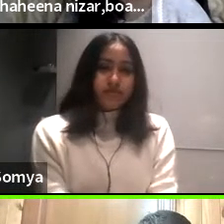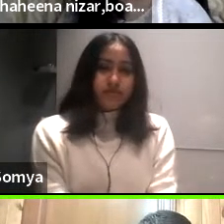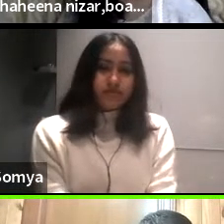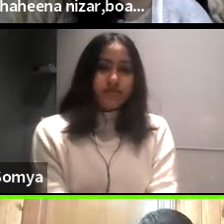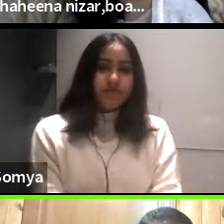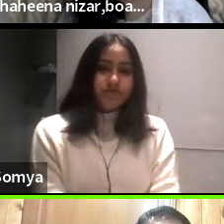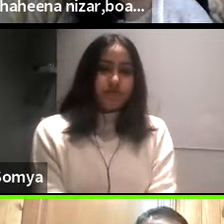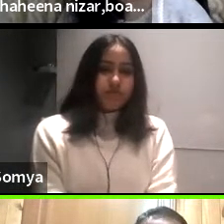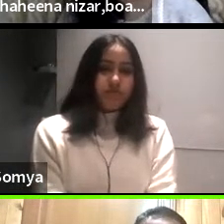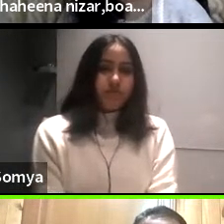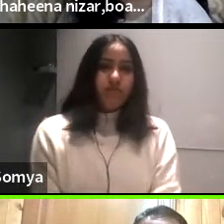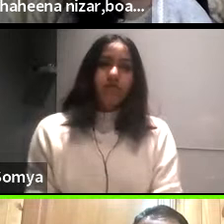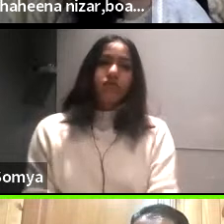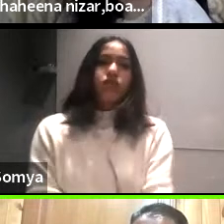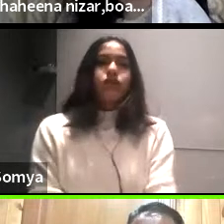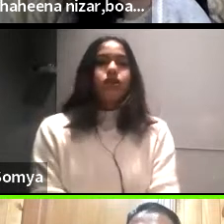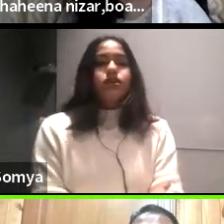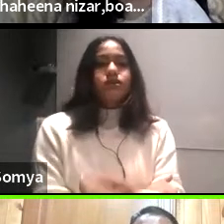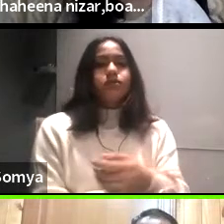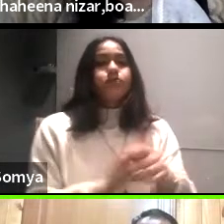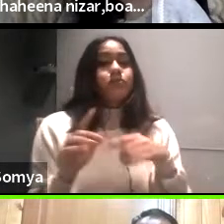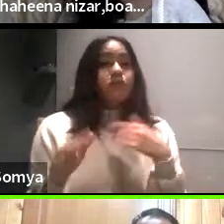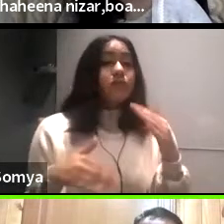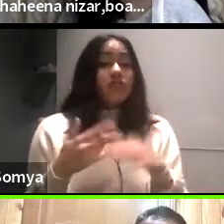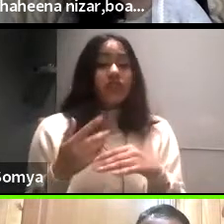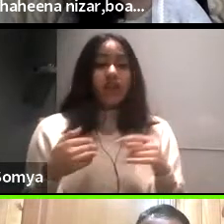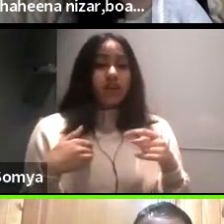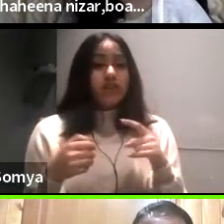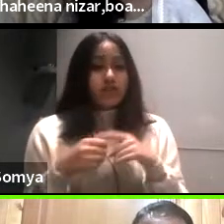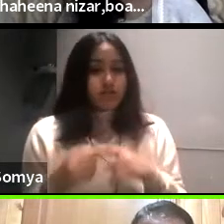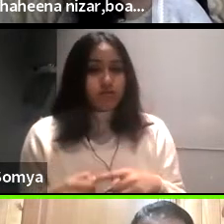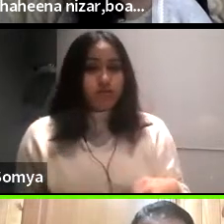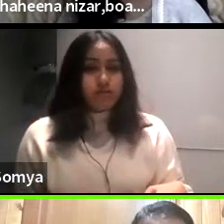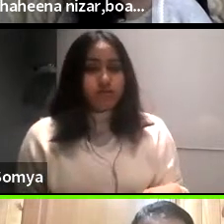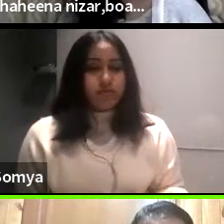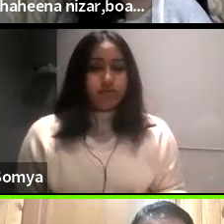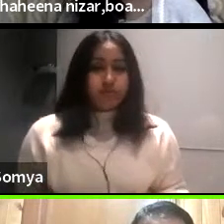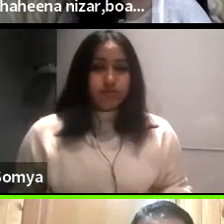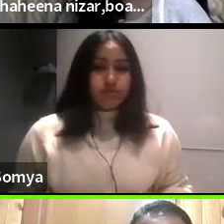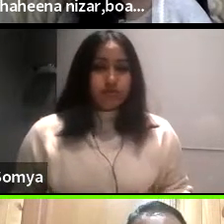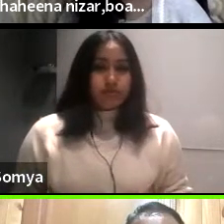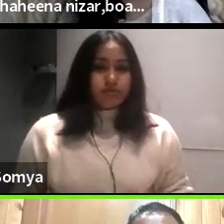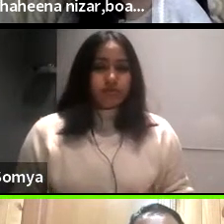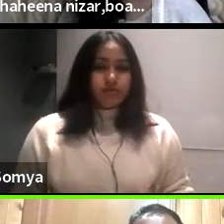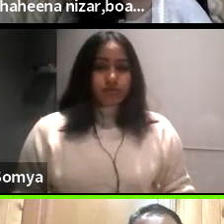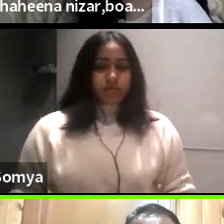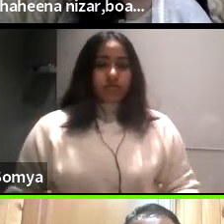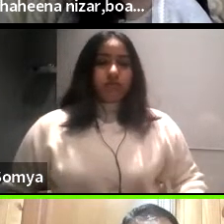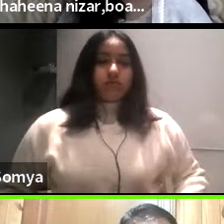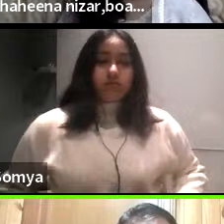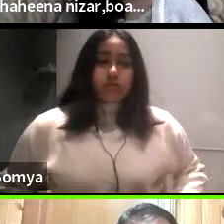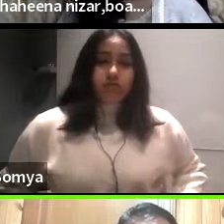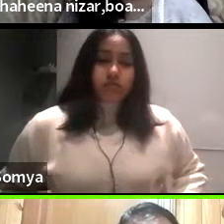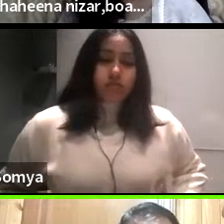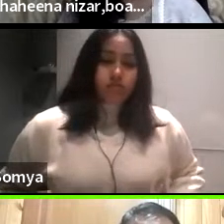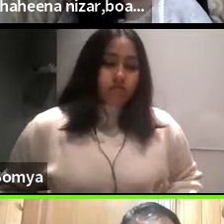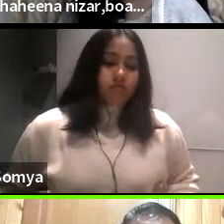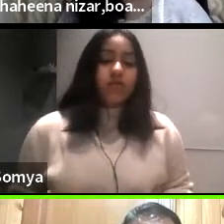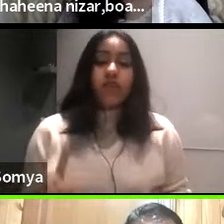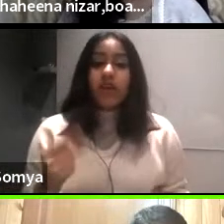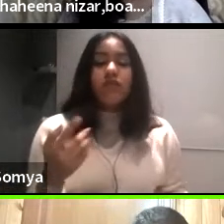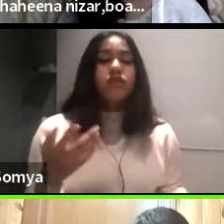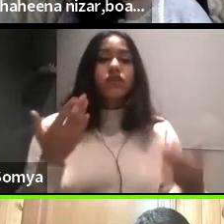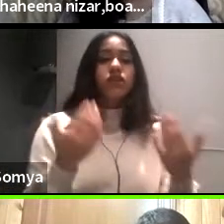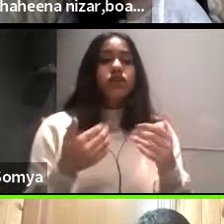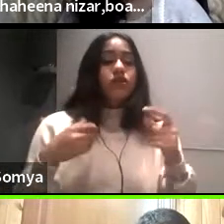Deanne. Deanne, this question comes not from me. It comes from one of the people, one of your admirers who are listening to